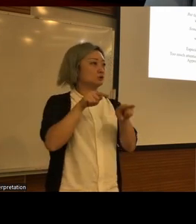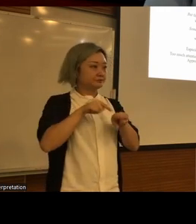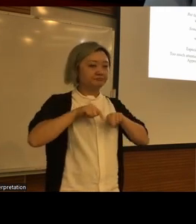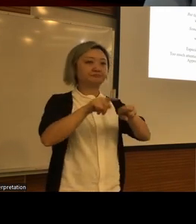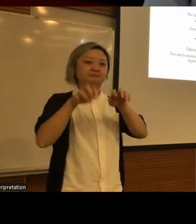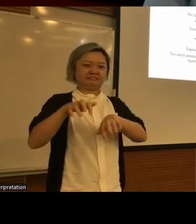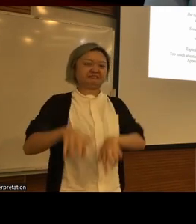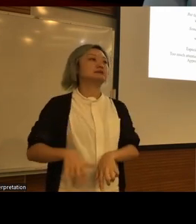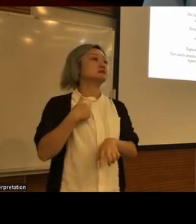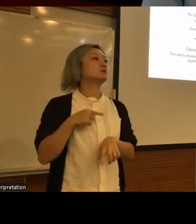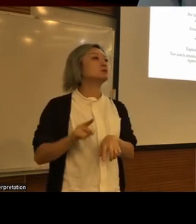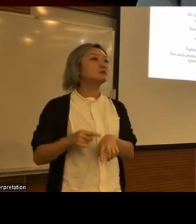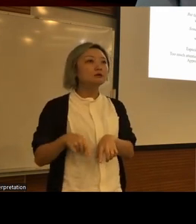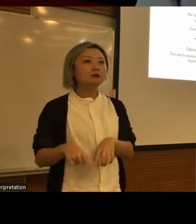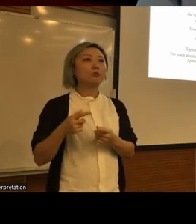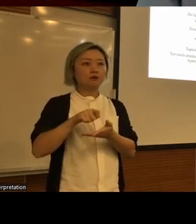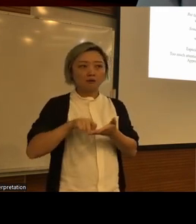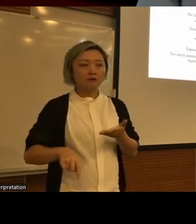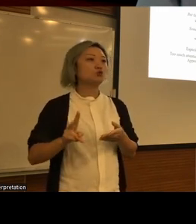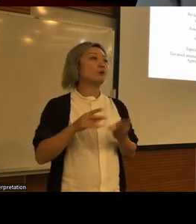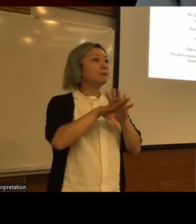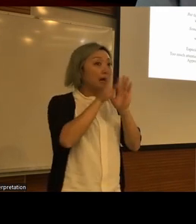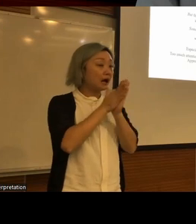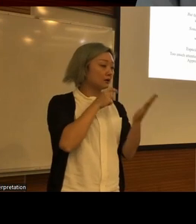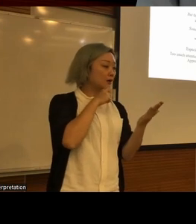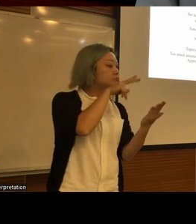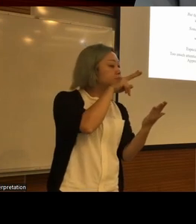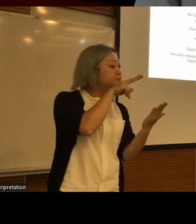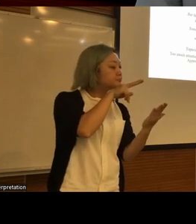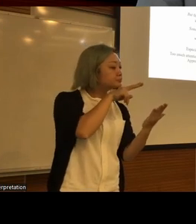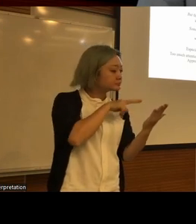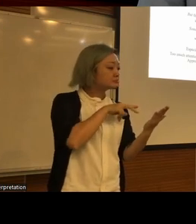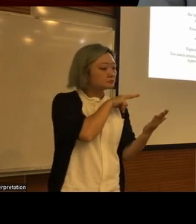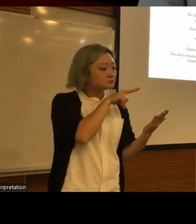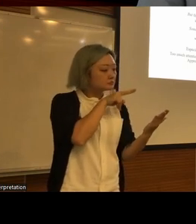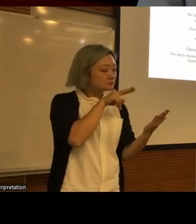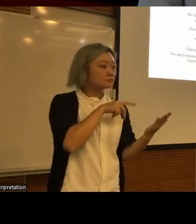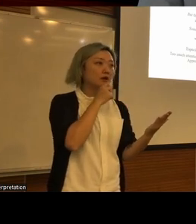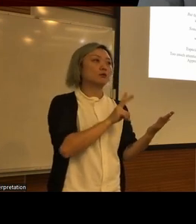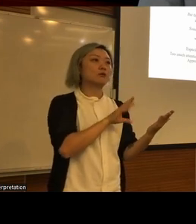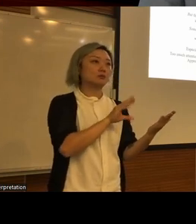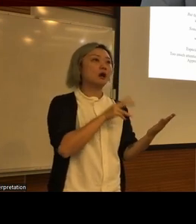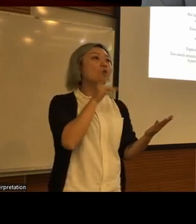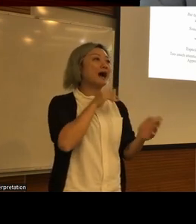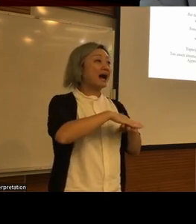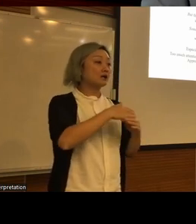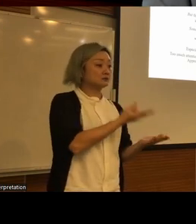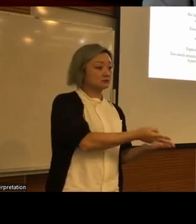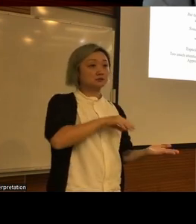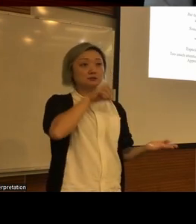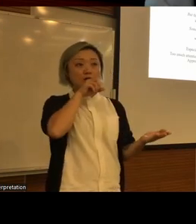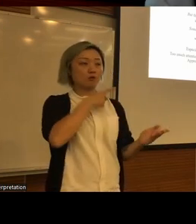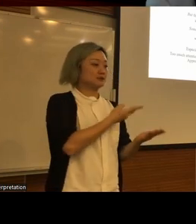plus you have a text that you can read. So it's not just like sight translation,